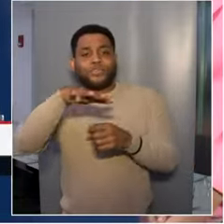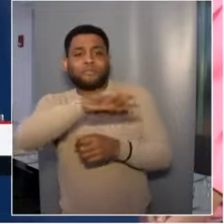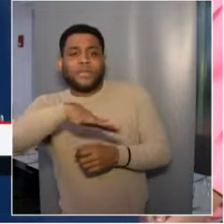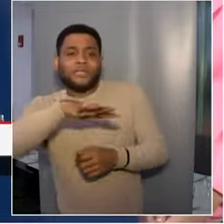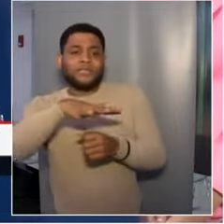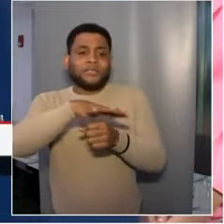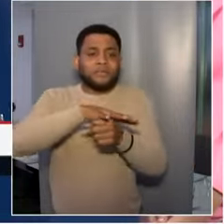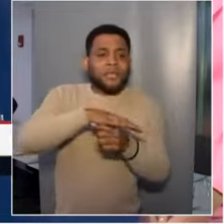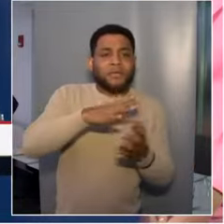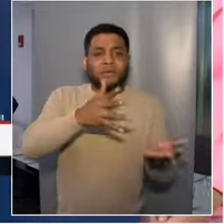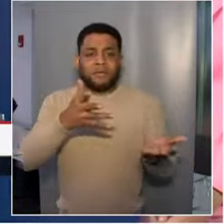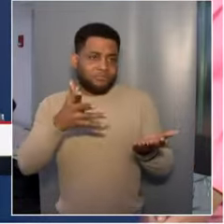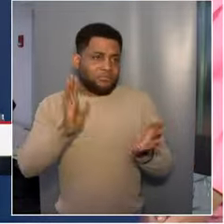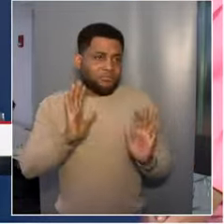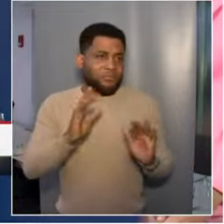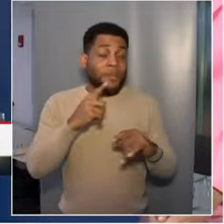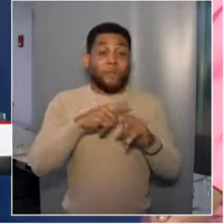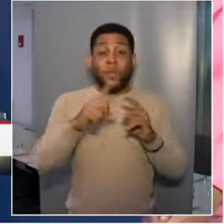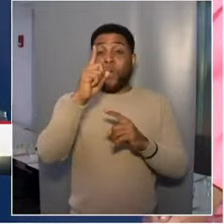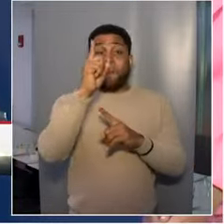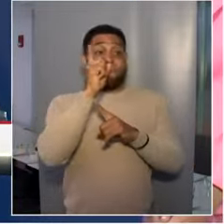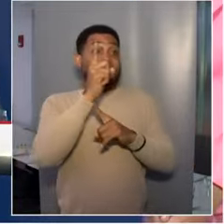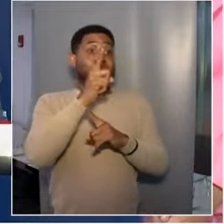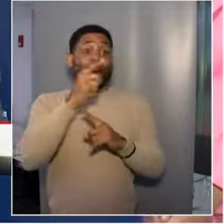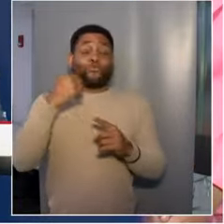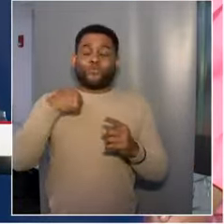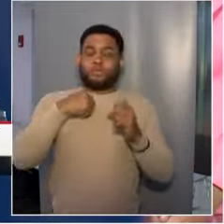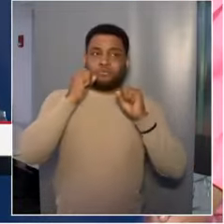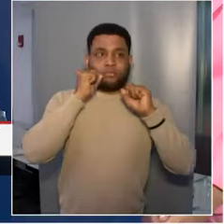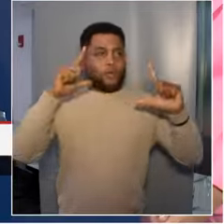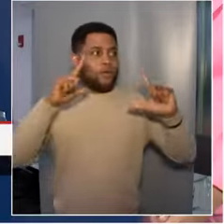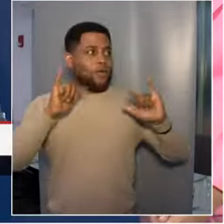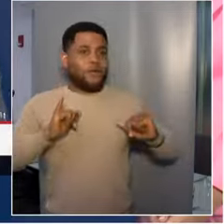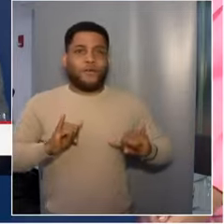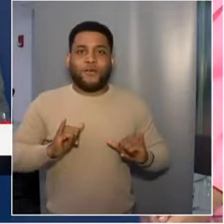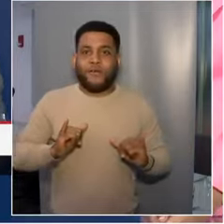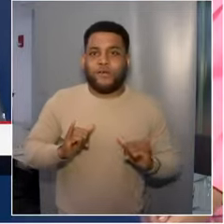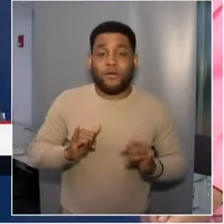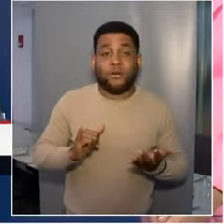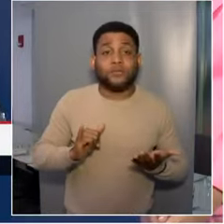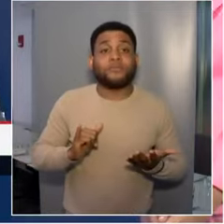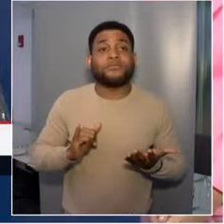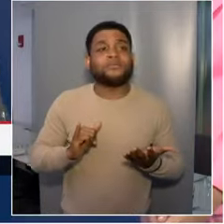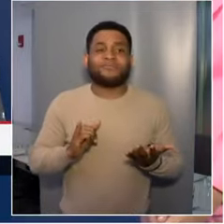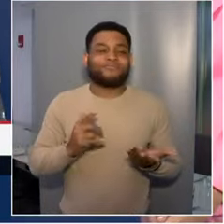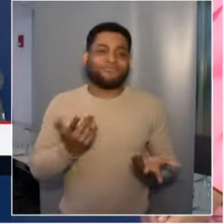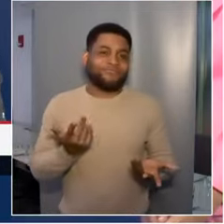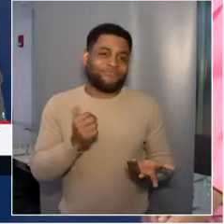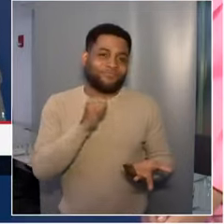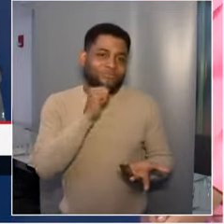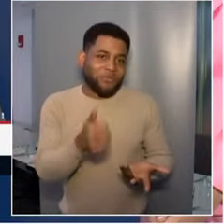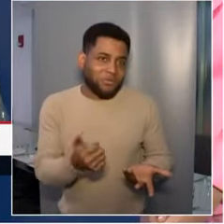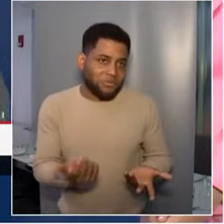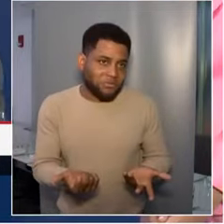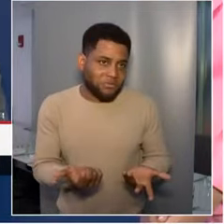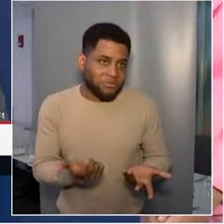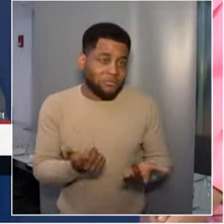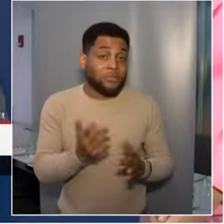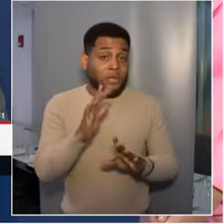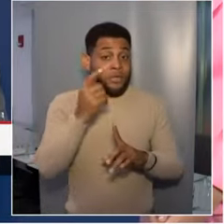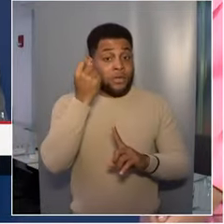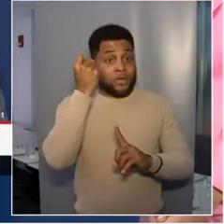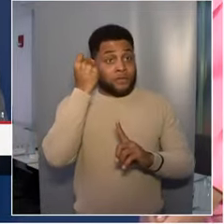And, I'd like to put to bed, I've never met the AG here. I didn't even understand the letter that he sent.